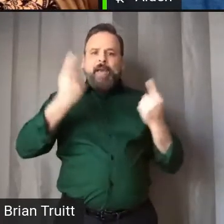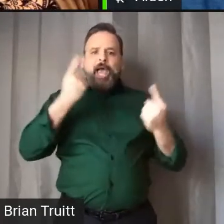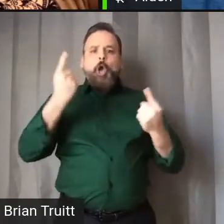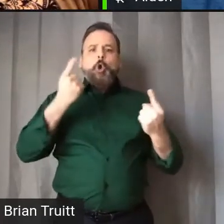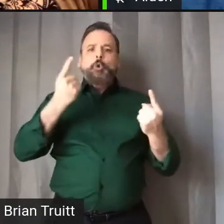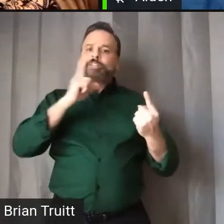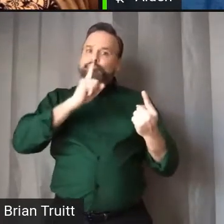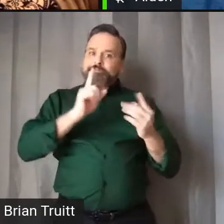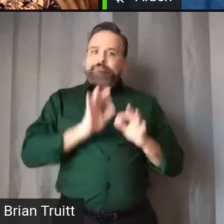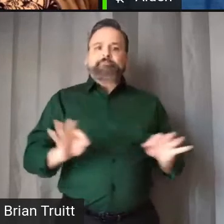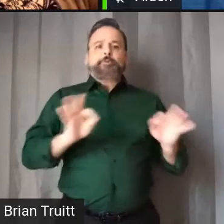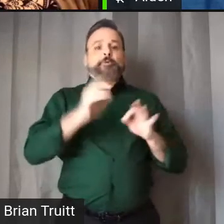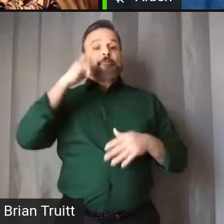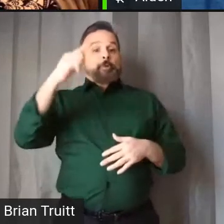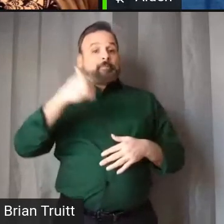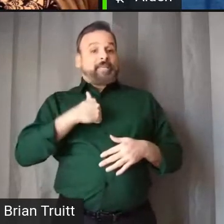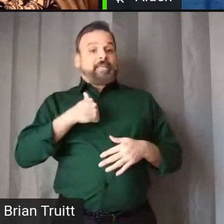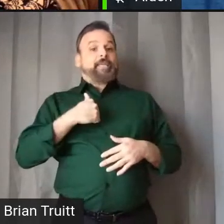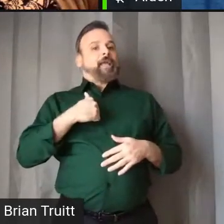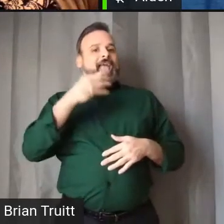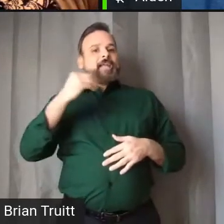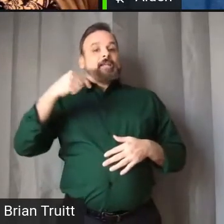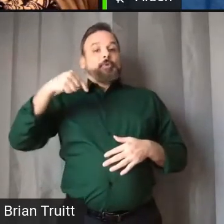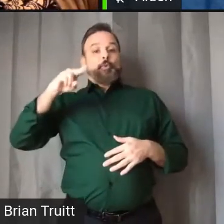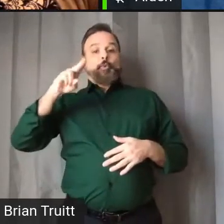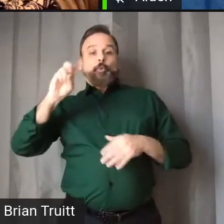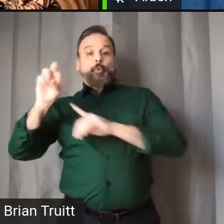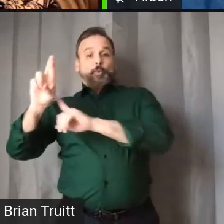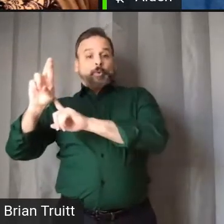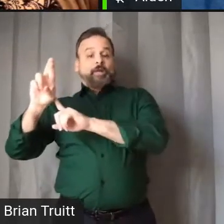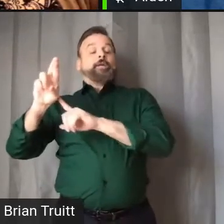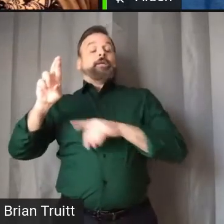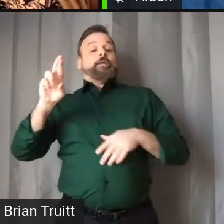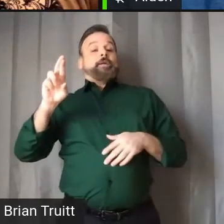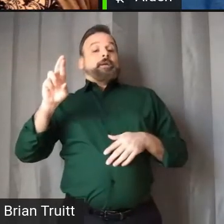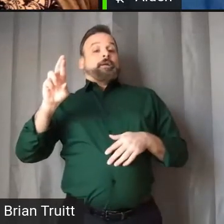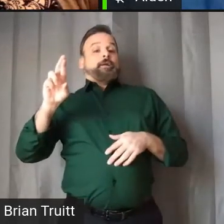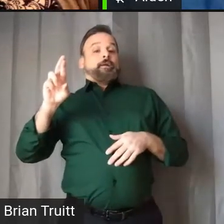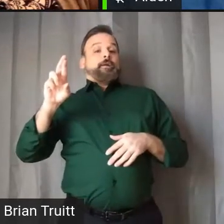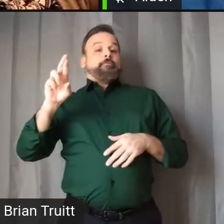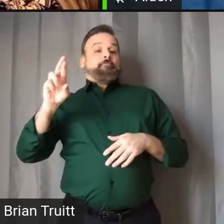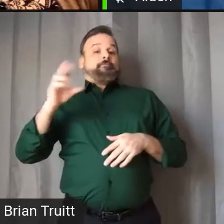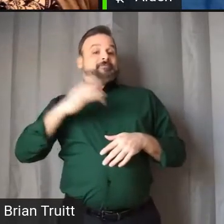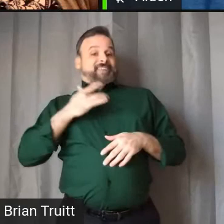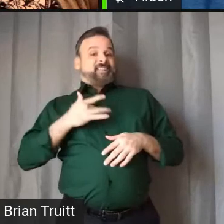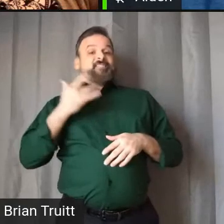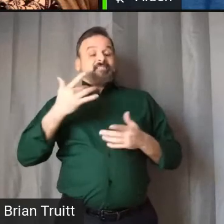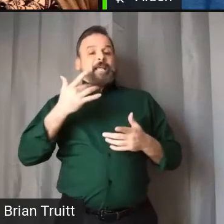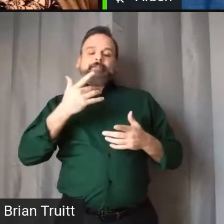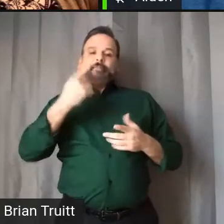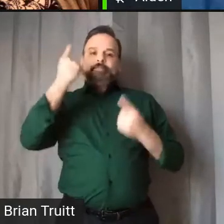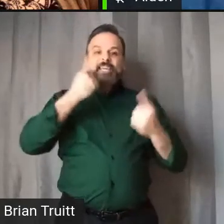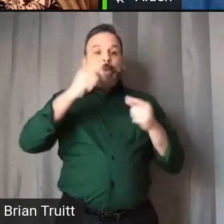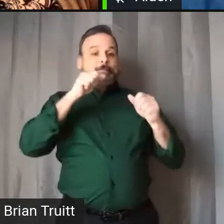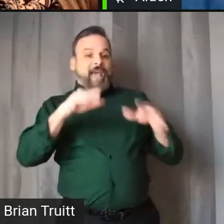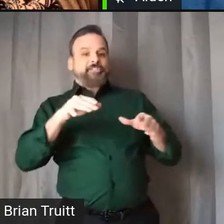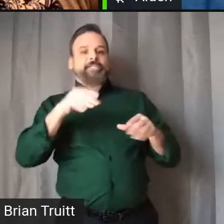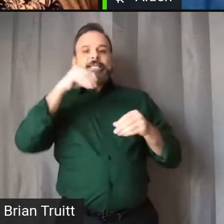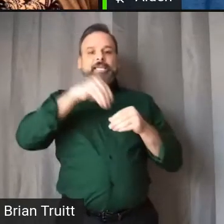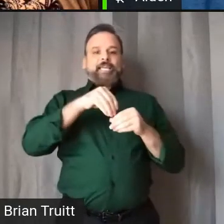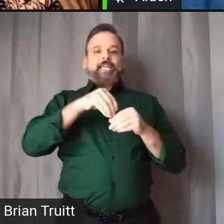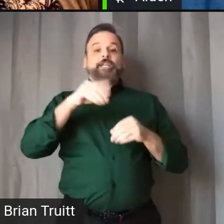been big for me in queerness. Especially been big for me thinking about magic in Dark and Deepest Red, which half of it takes